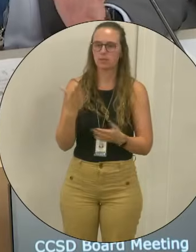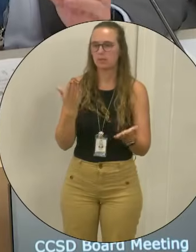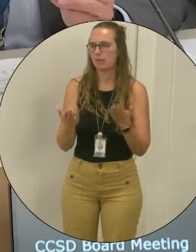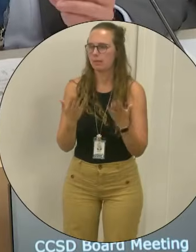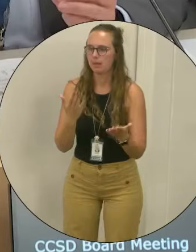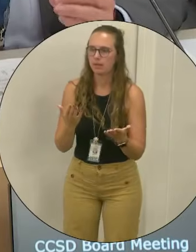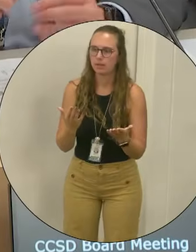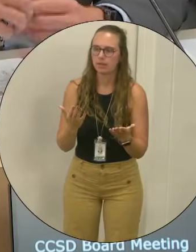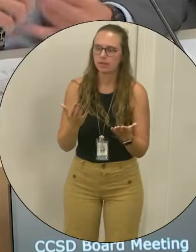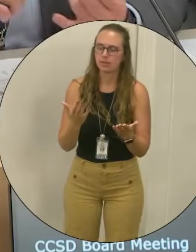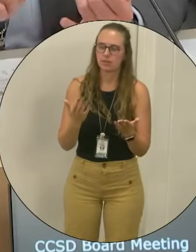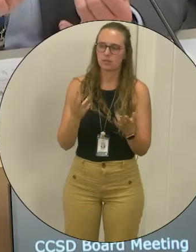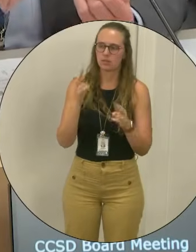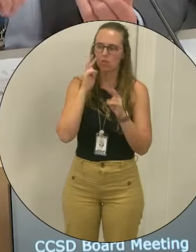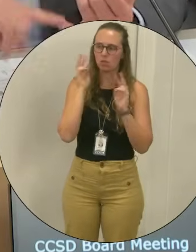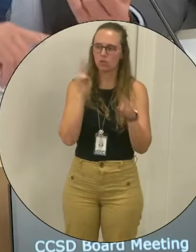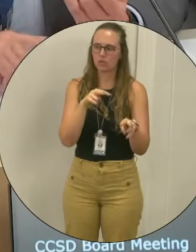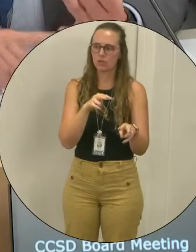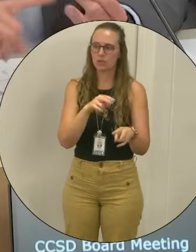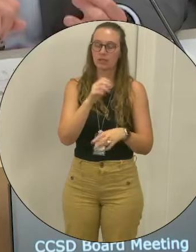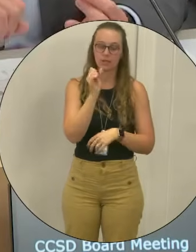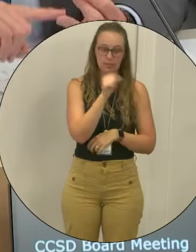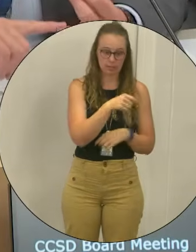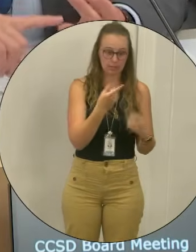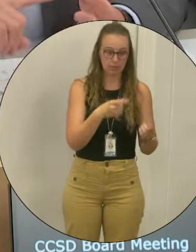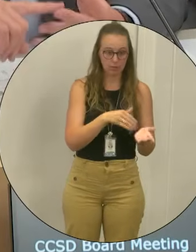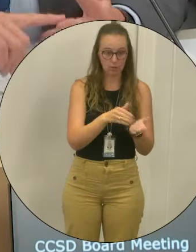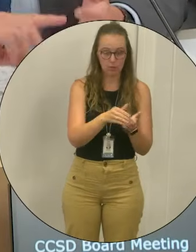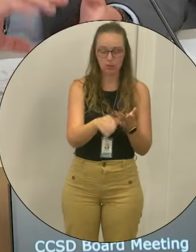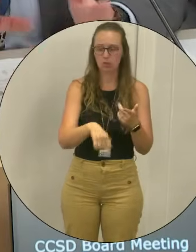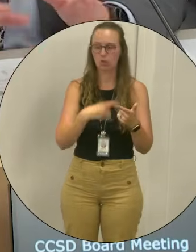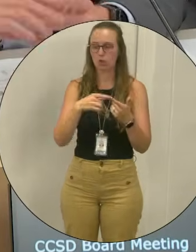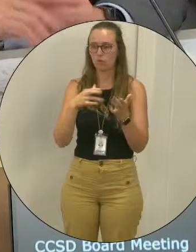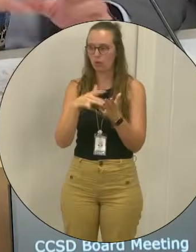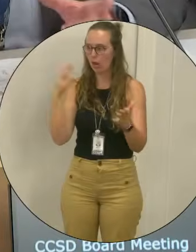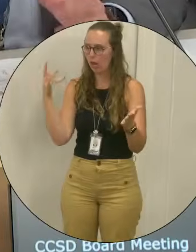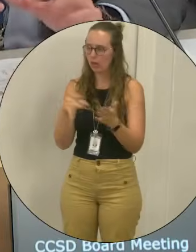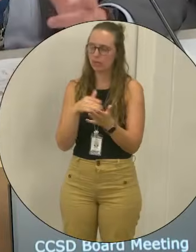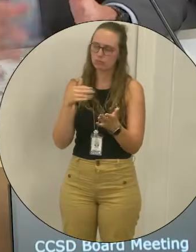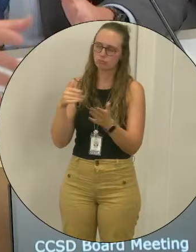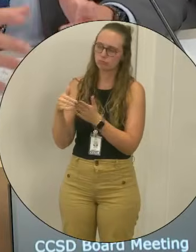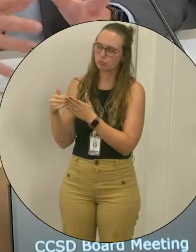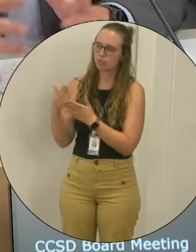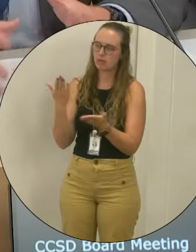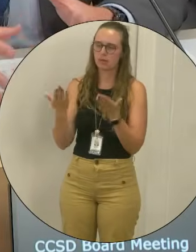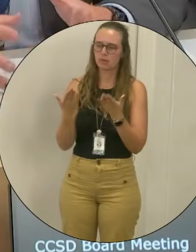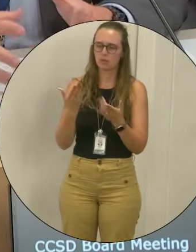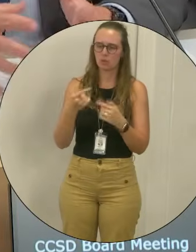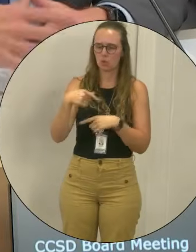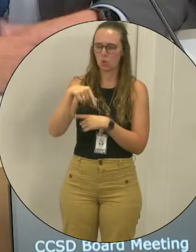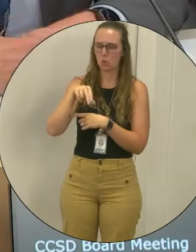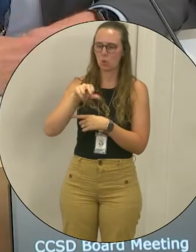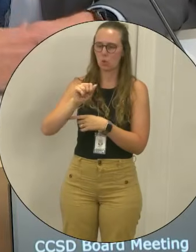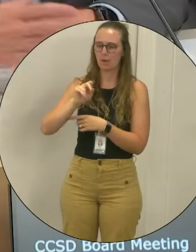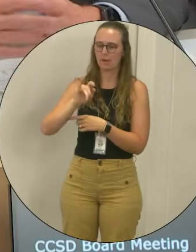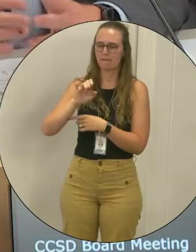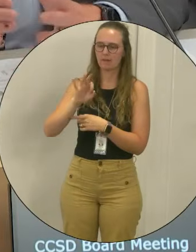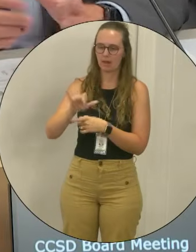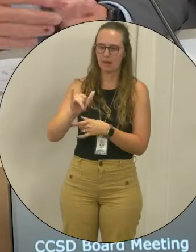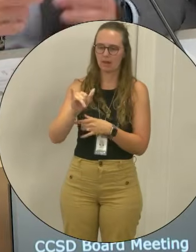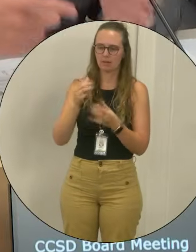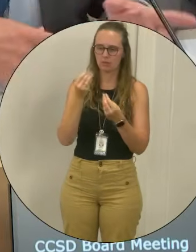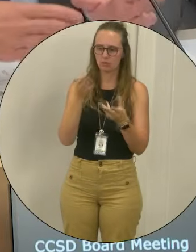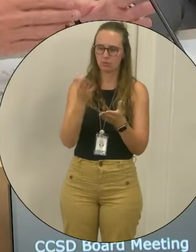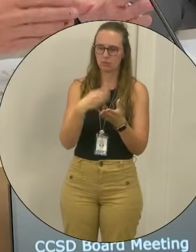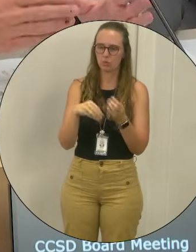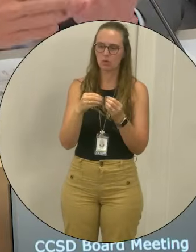maybe looking at, yes, this happens frequently, rarely, seldom, often, just to kind of quantify that a little bit better. But